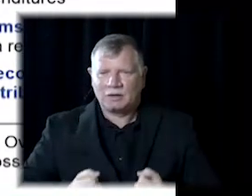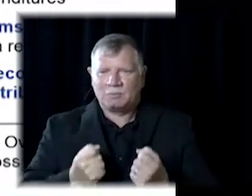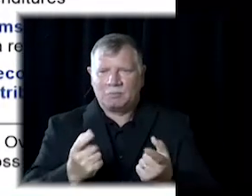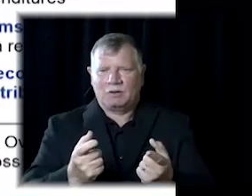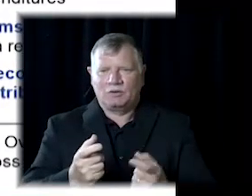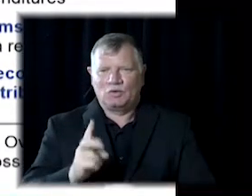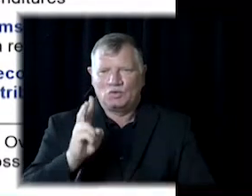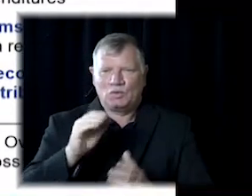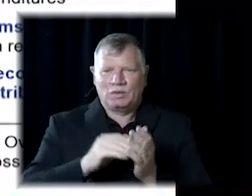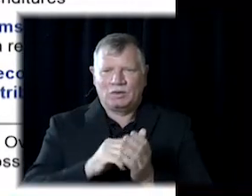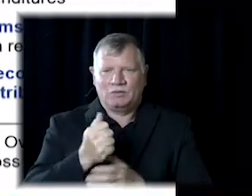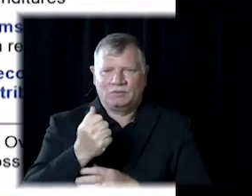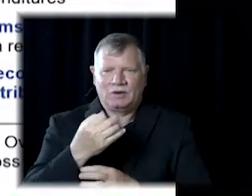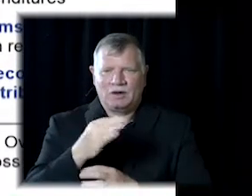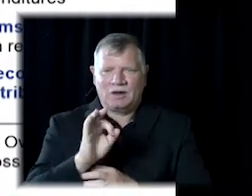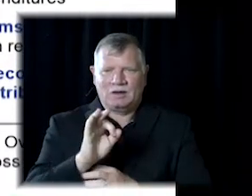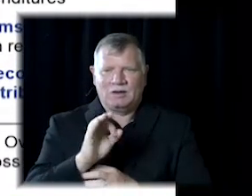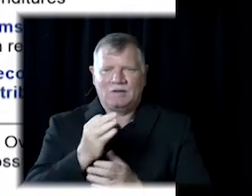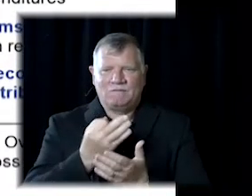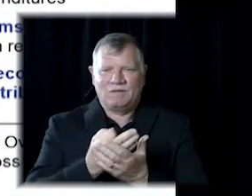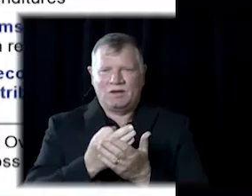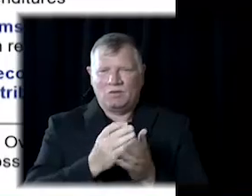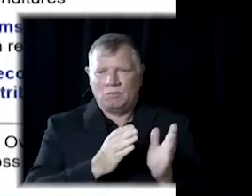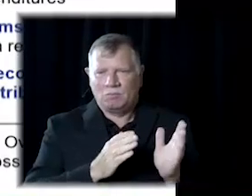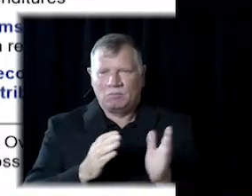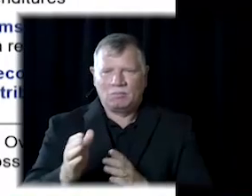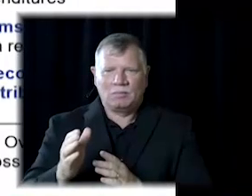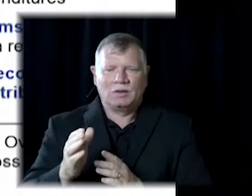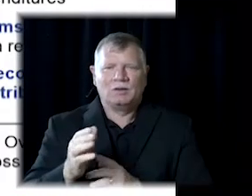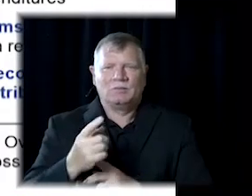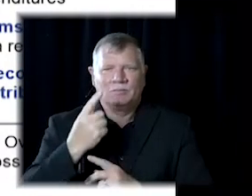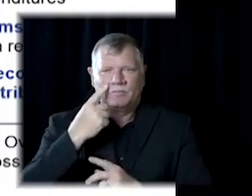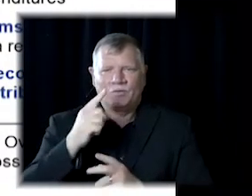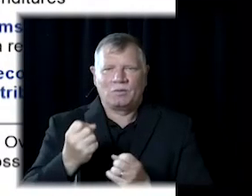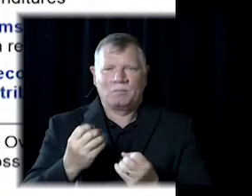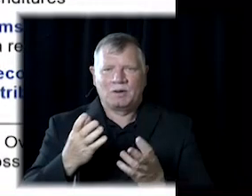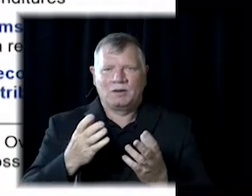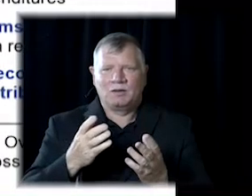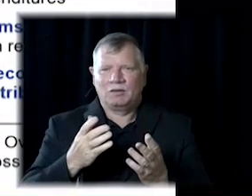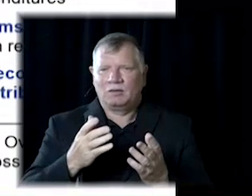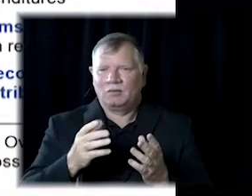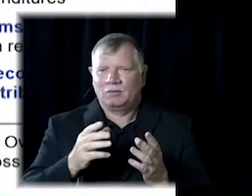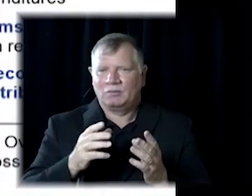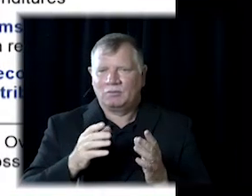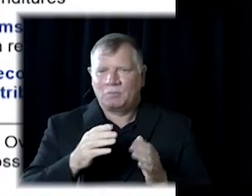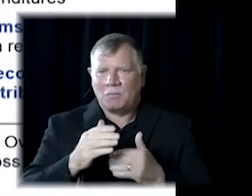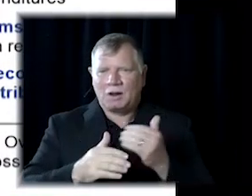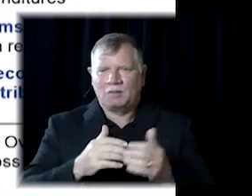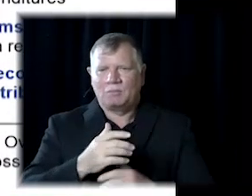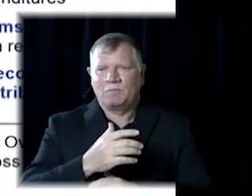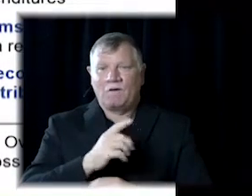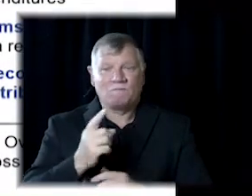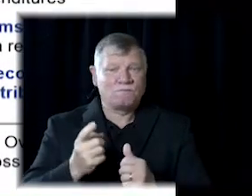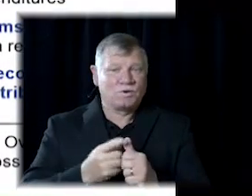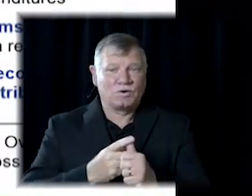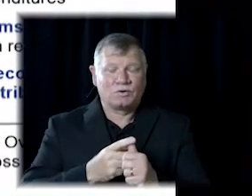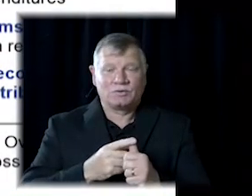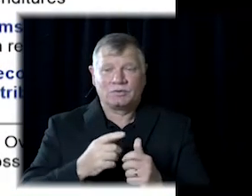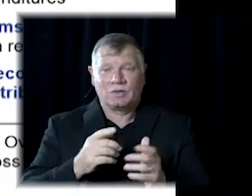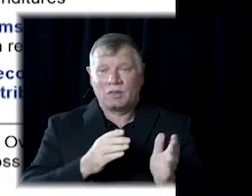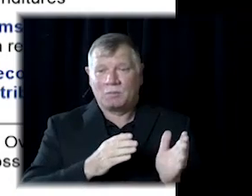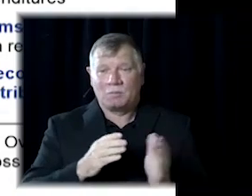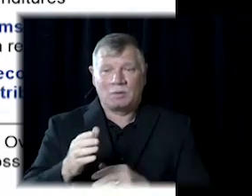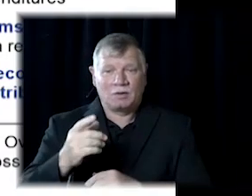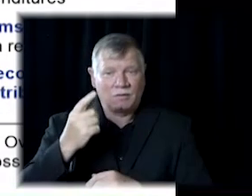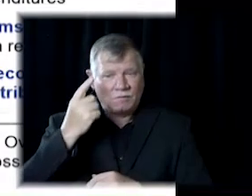The 2019 fiscal plan aims to build on this progress through a number of mechanisms. First, the fiscal plan